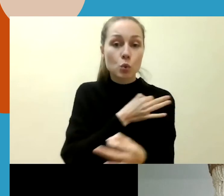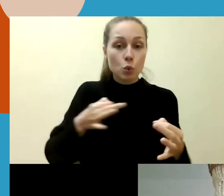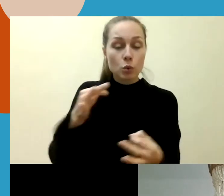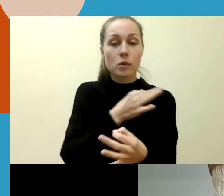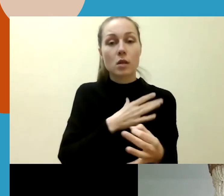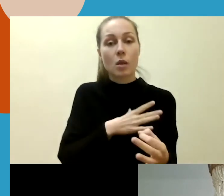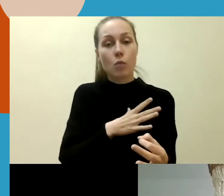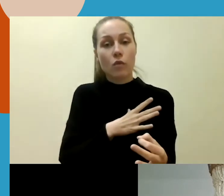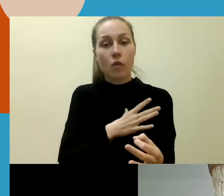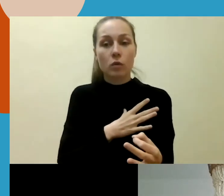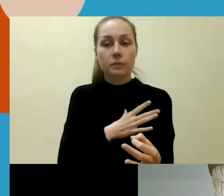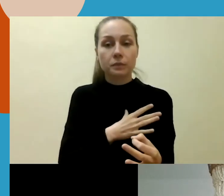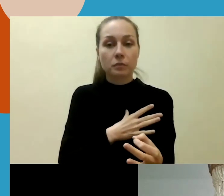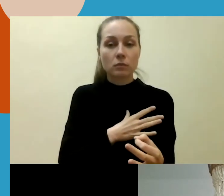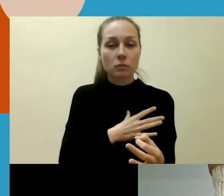But